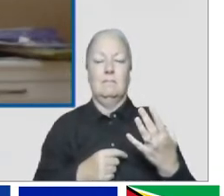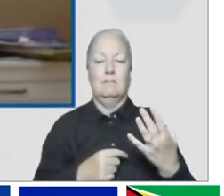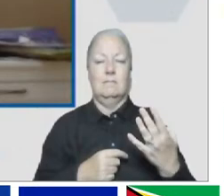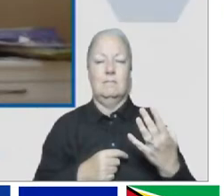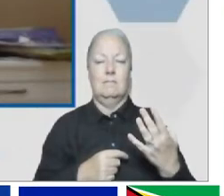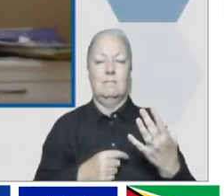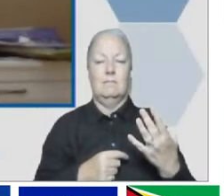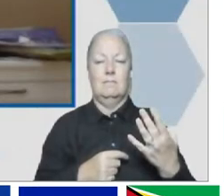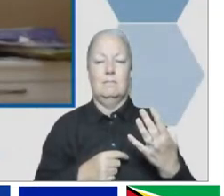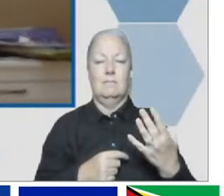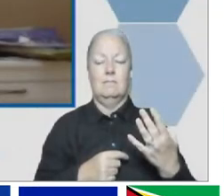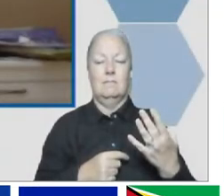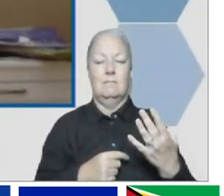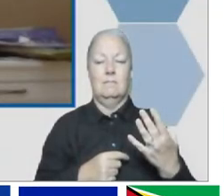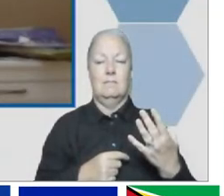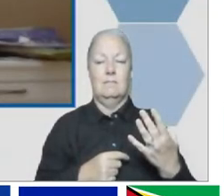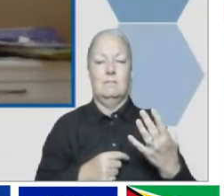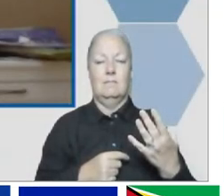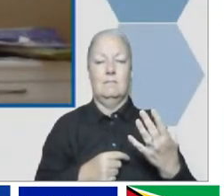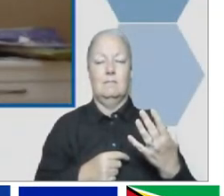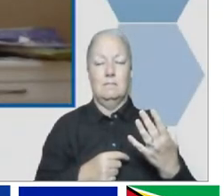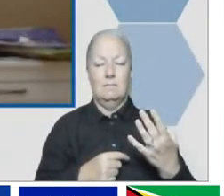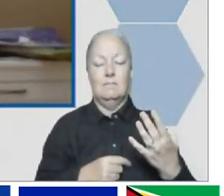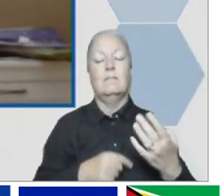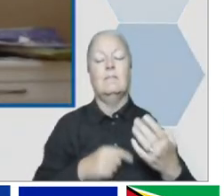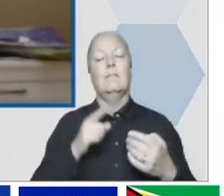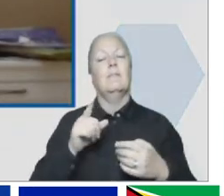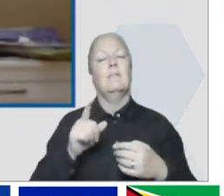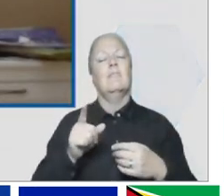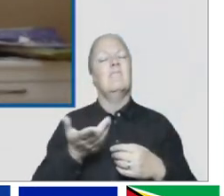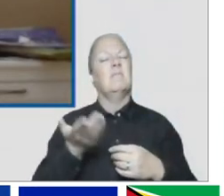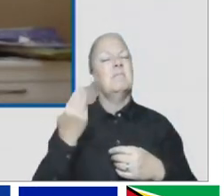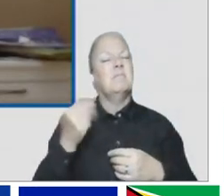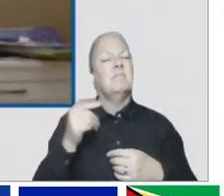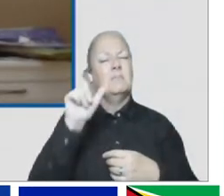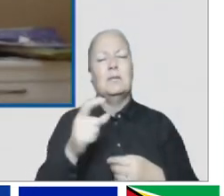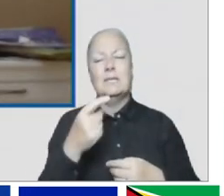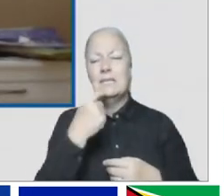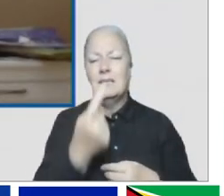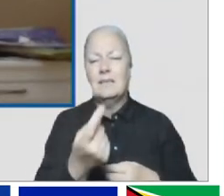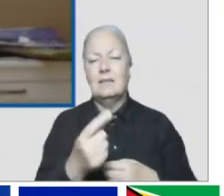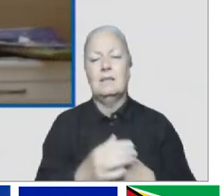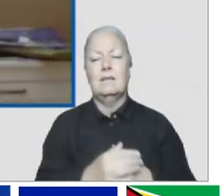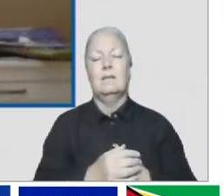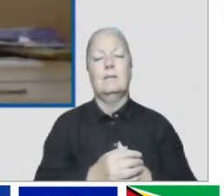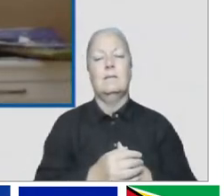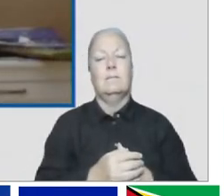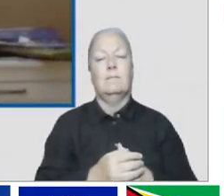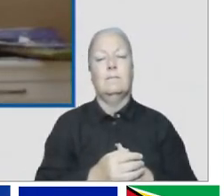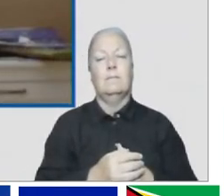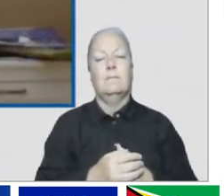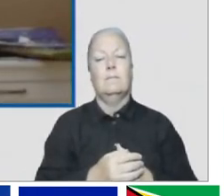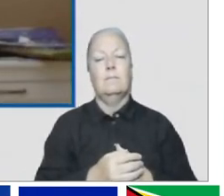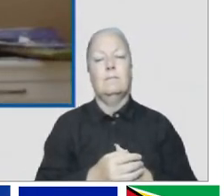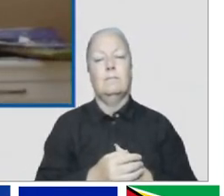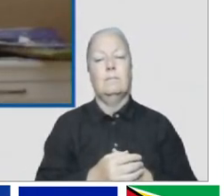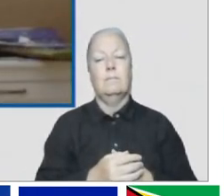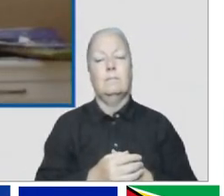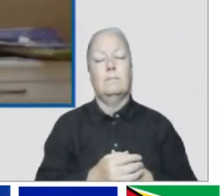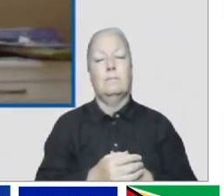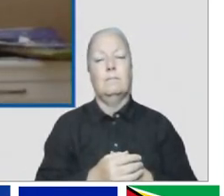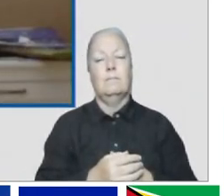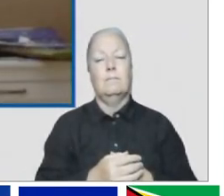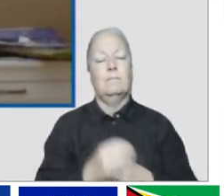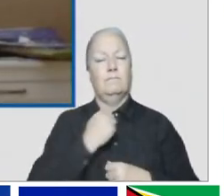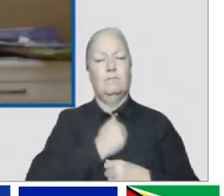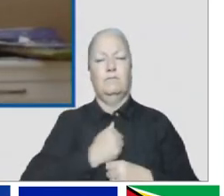As Dr. Simon actually talked of HACE as an example of national coordination. And Serico Rico talked